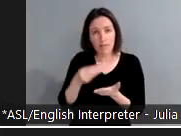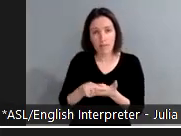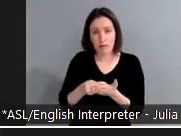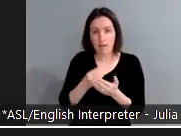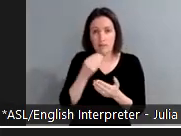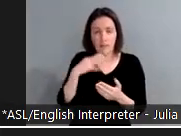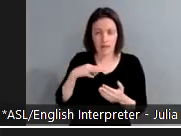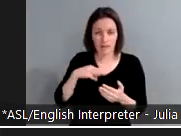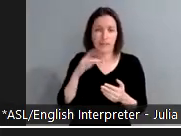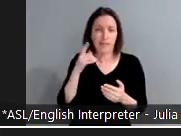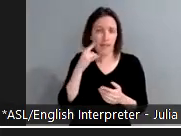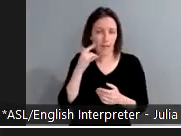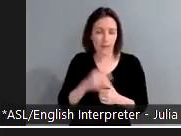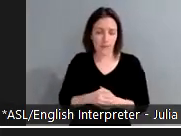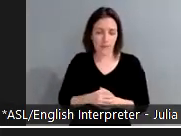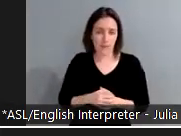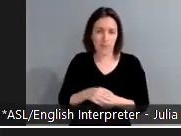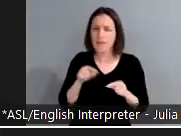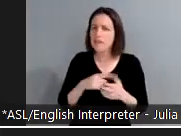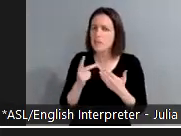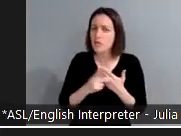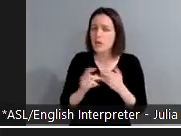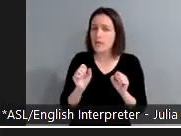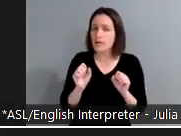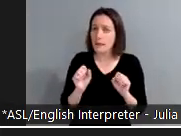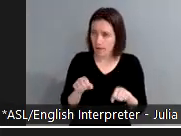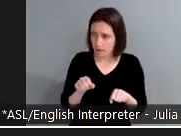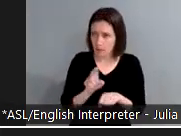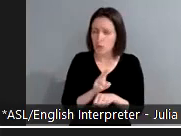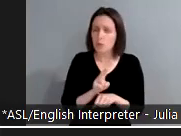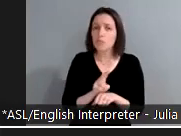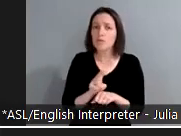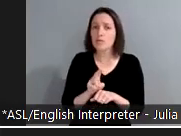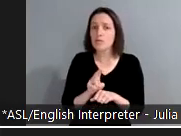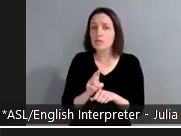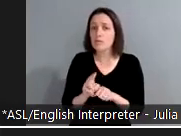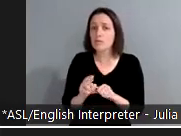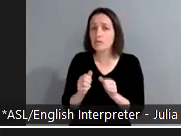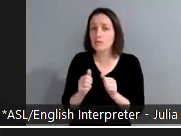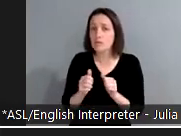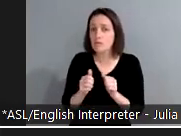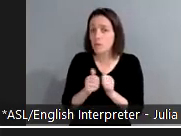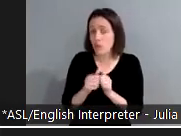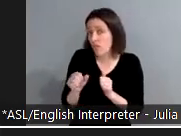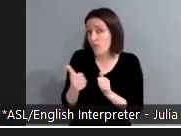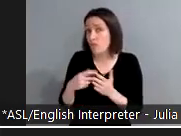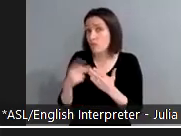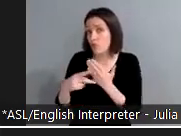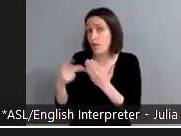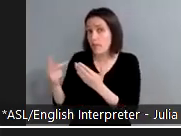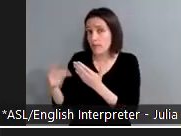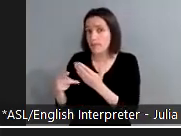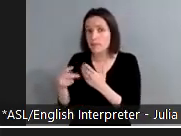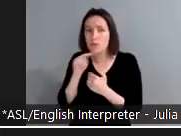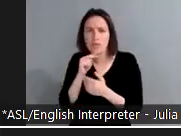used in, or can be used in conjunction with other FNS nutrition assistance programs, meaning